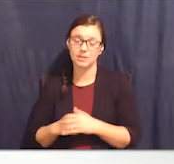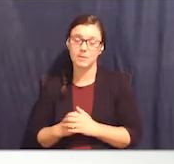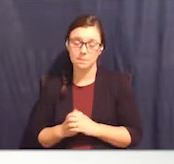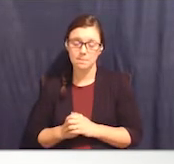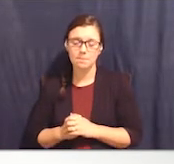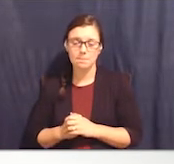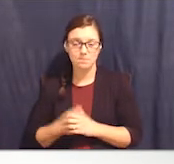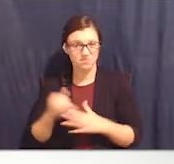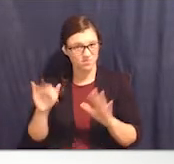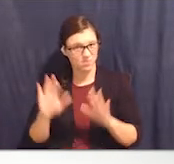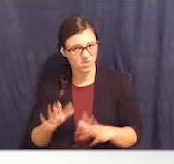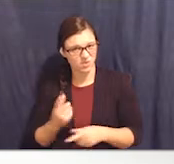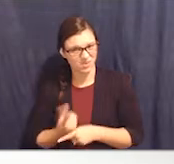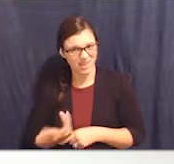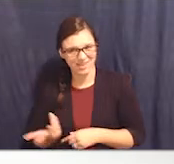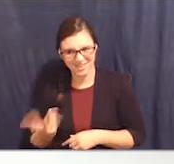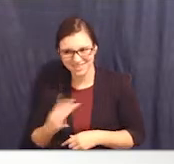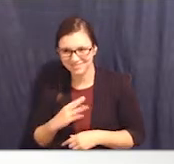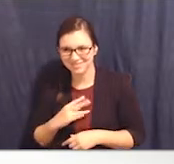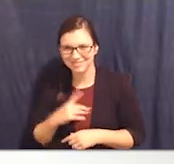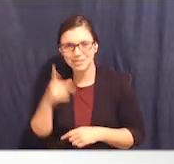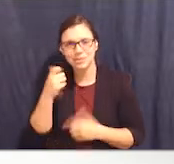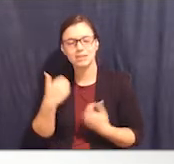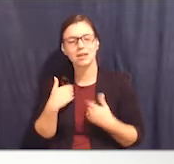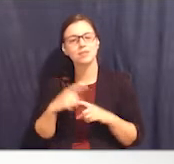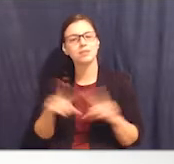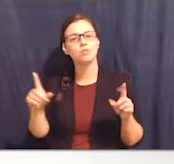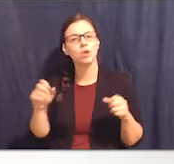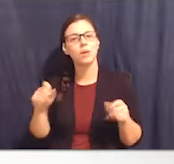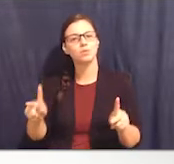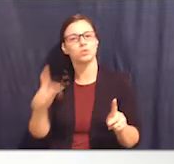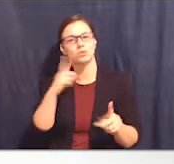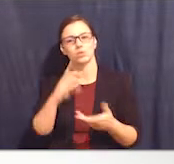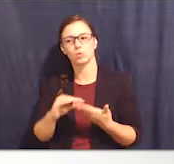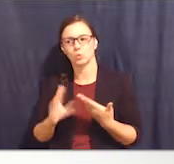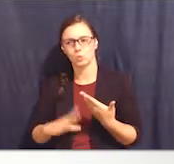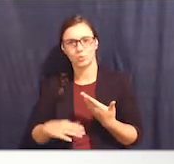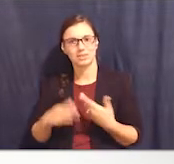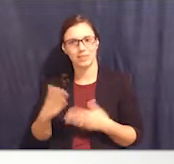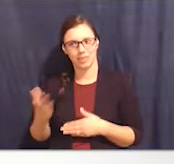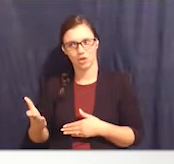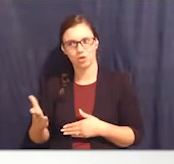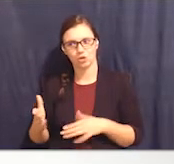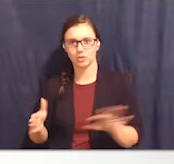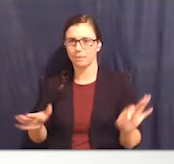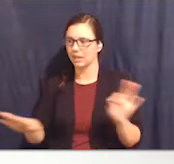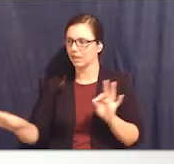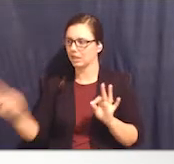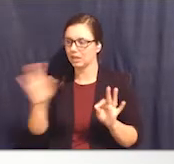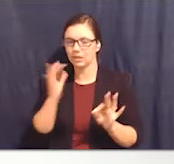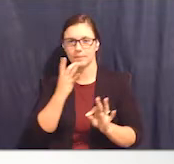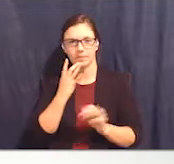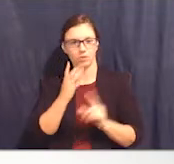Walton Beach. Okaloosa Tech has just started a program there.